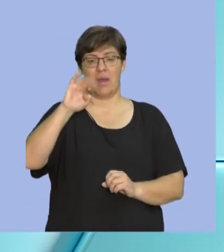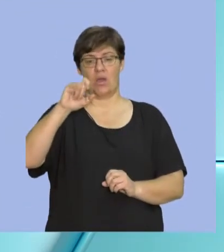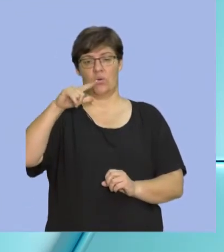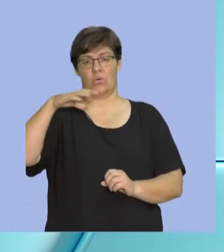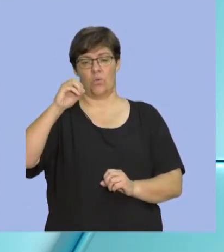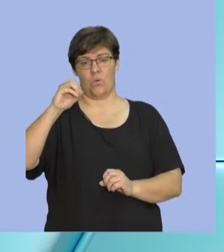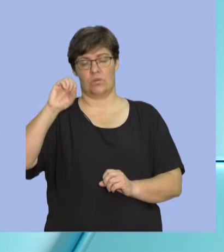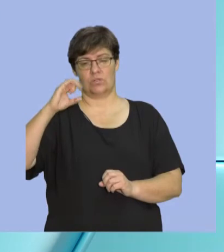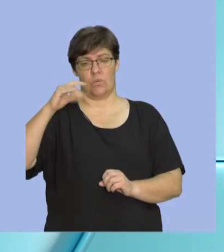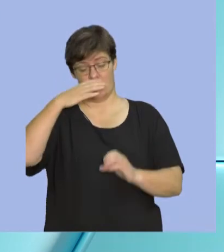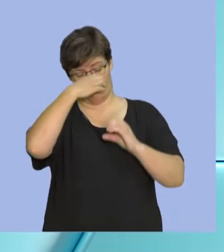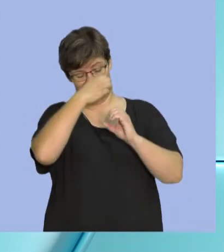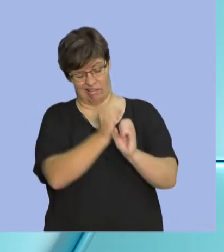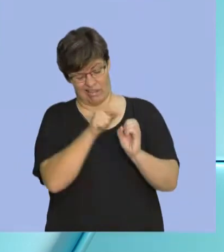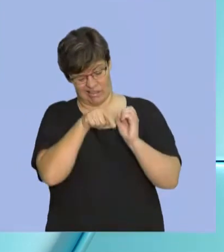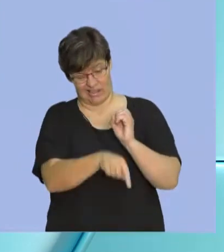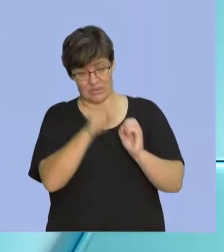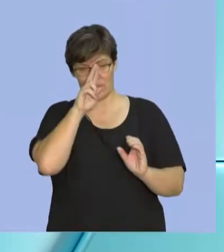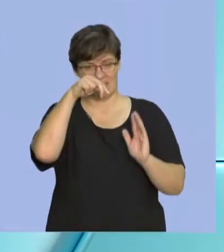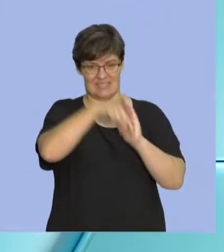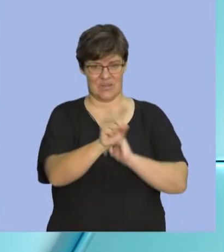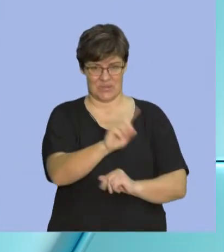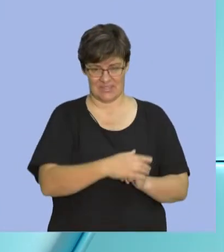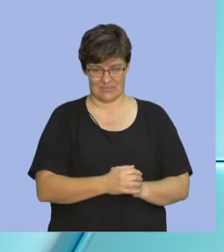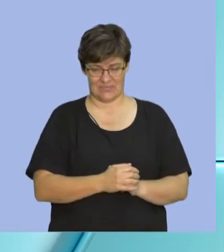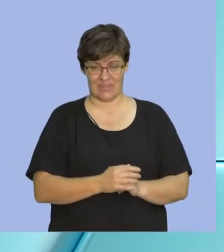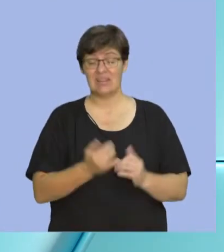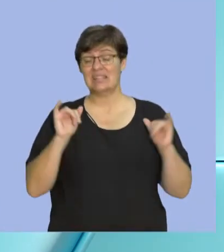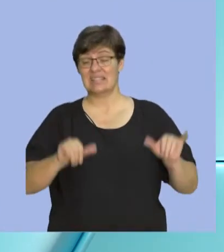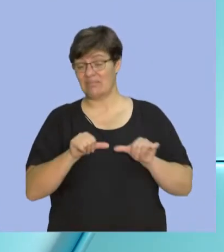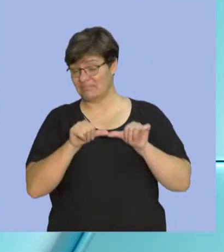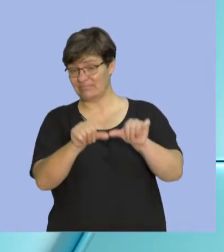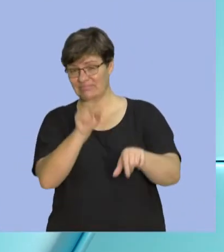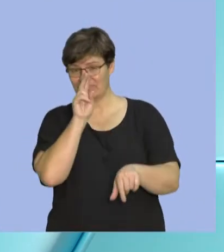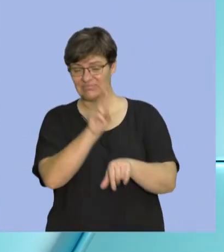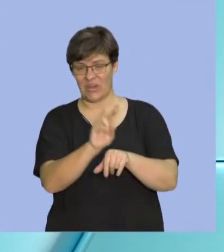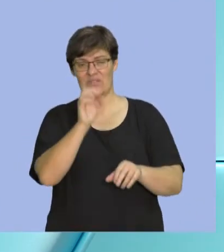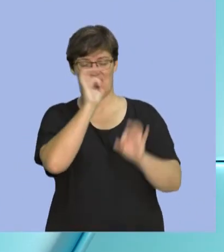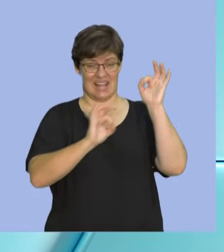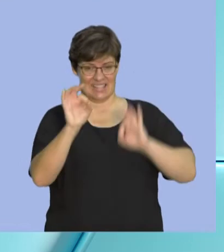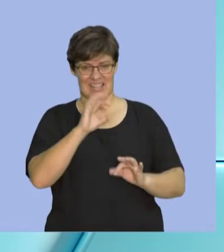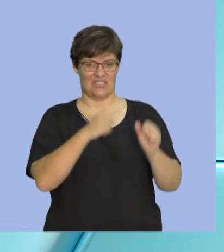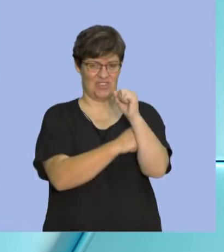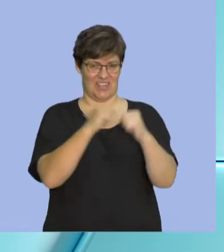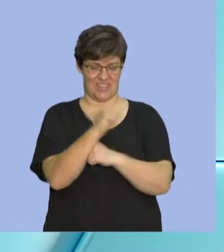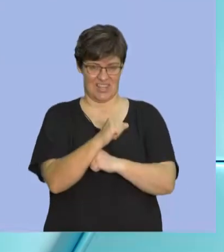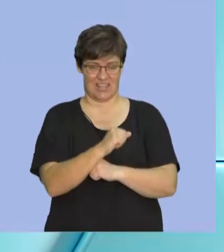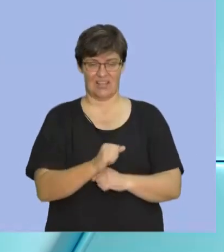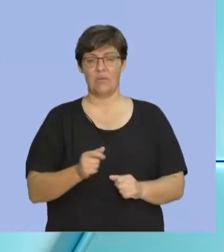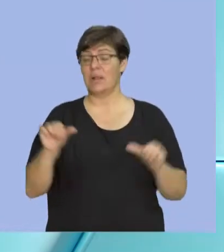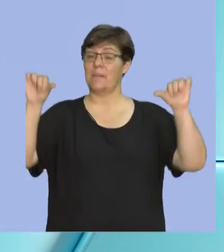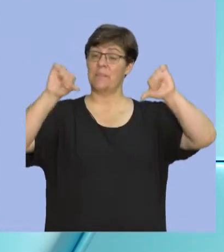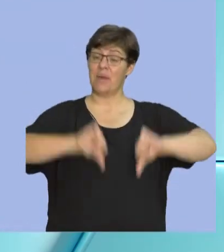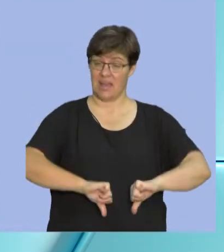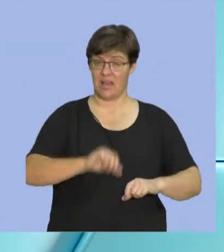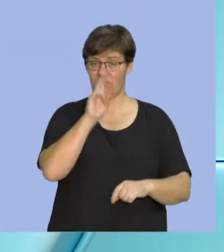definition. Well done, guys, on staying tuned to this session on cells and their structure. We're going to get back and we're going to look at the